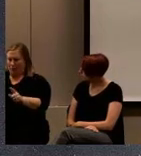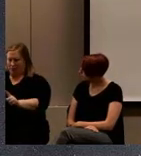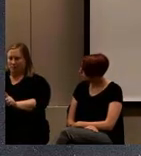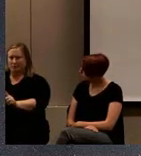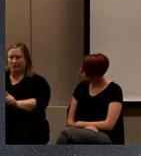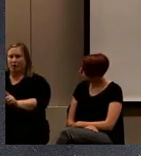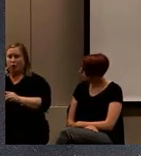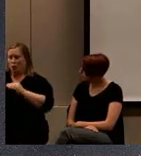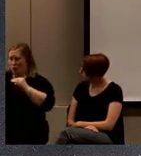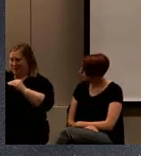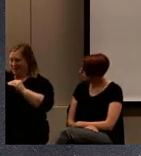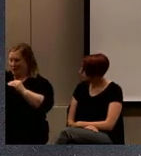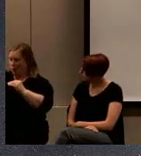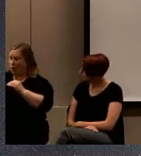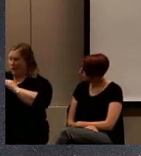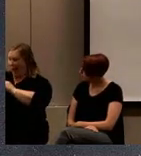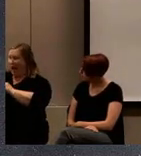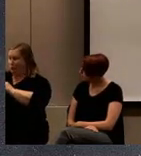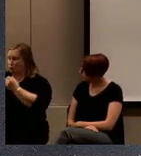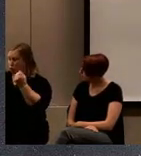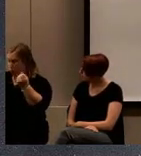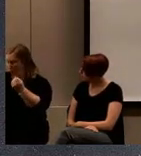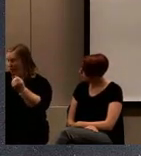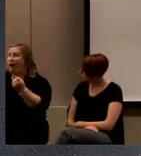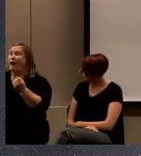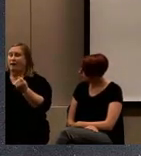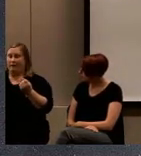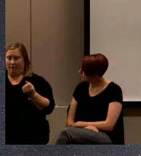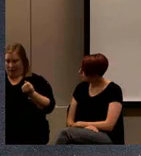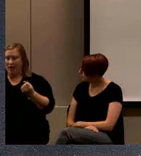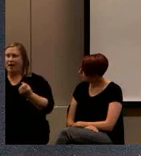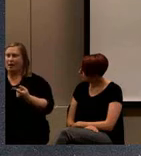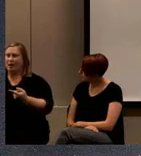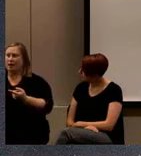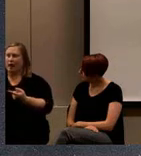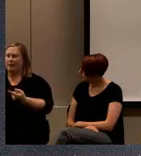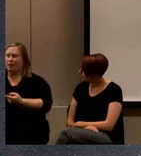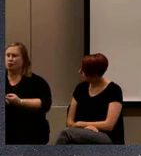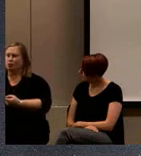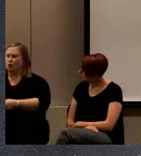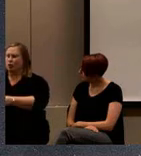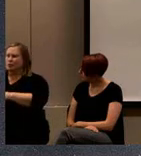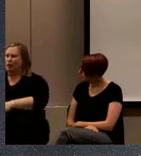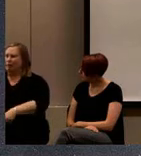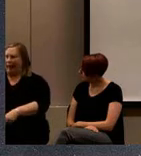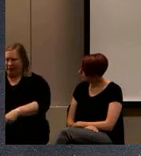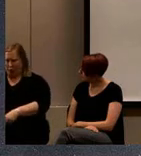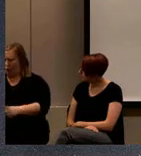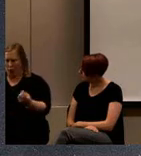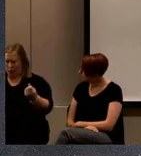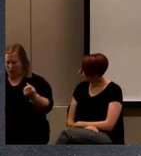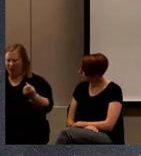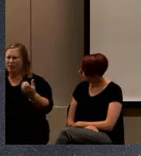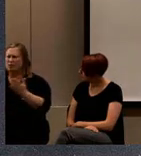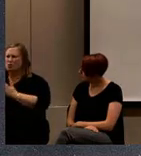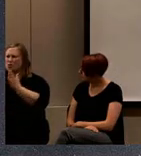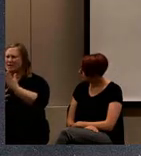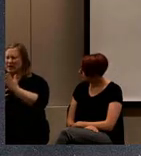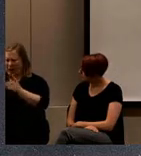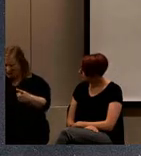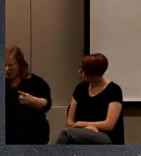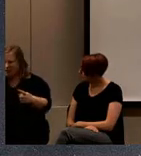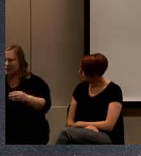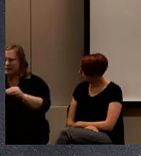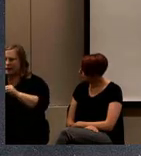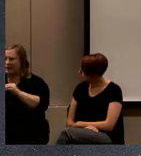know, you train someone to drive in a car, you take driver's ed, and by the time you're 2 or 3 years out of driver's ed, there's so much new technology built into